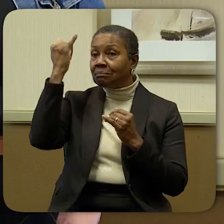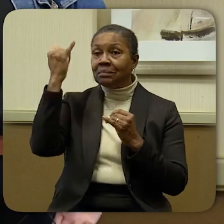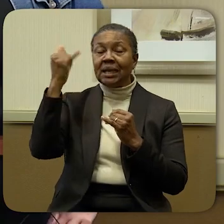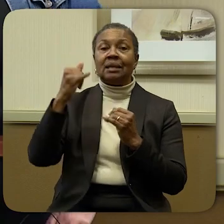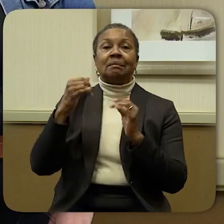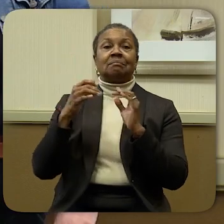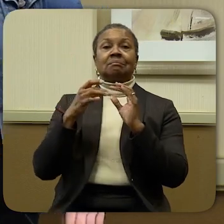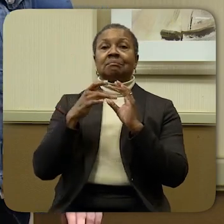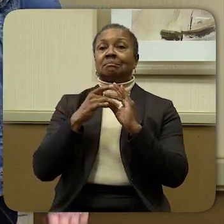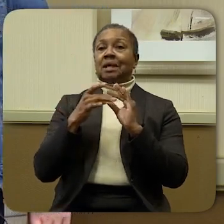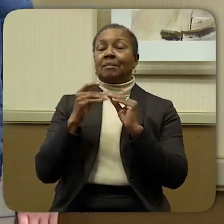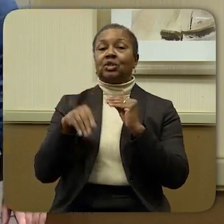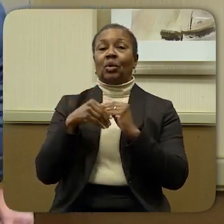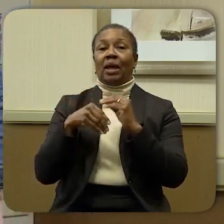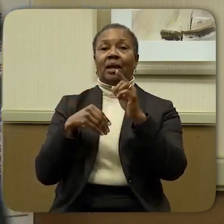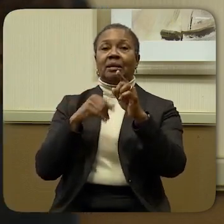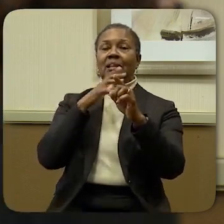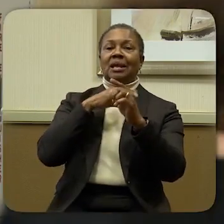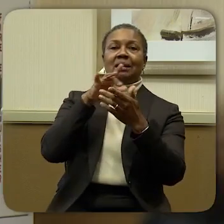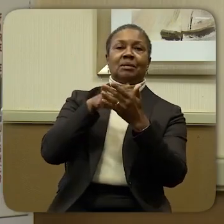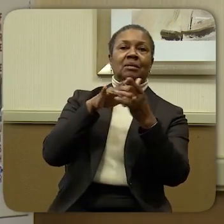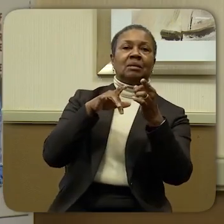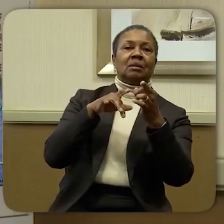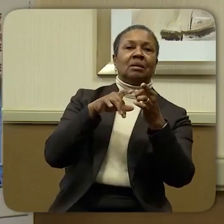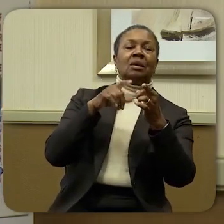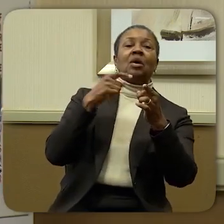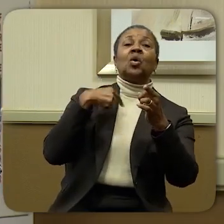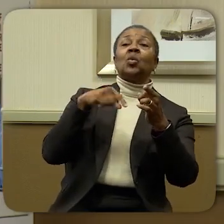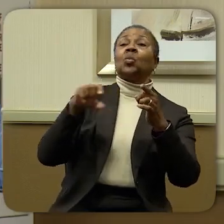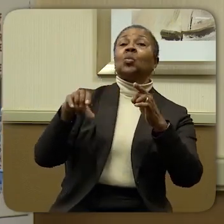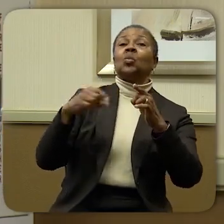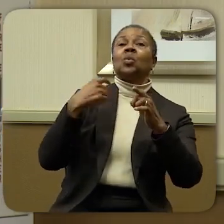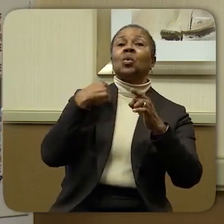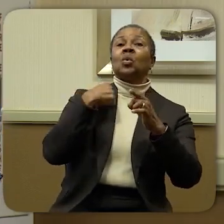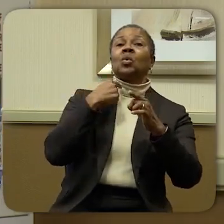this assessment? Go ahead. We're doing a terrible job.